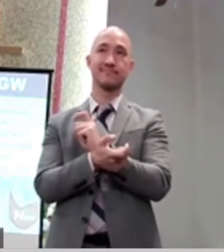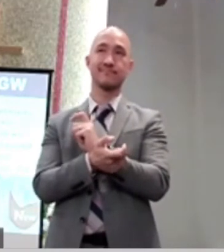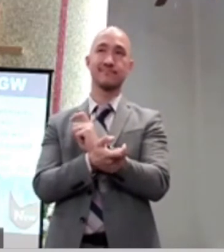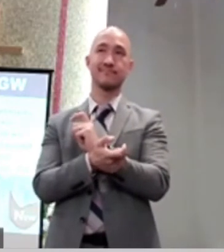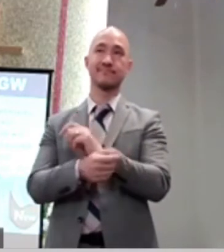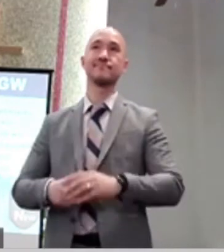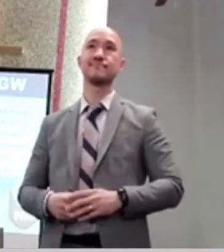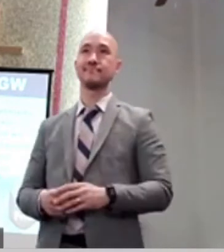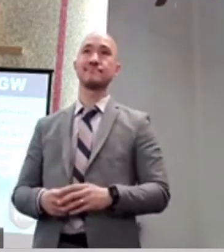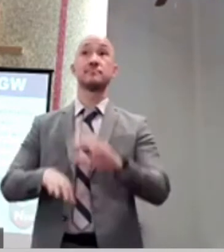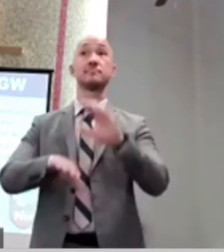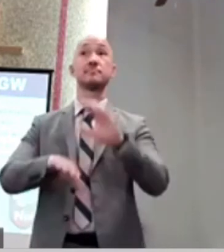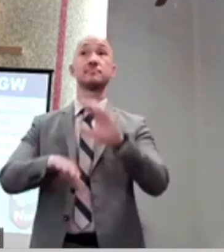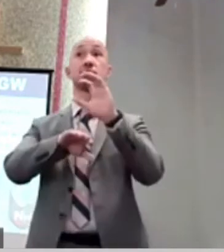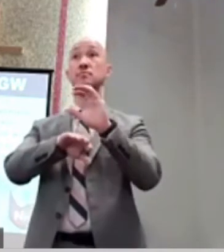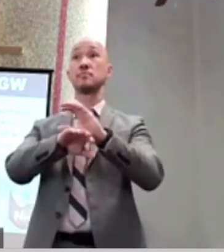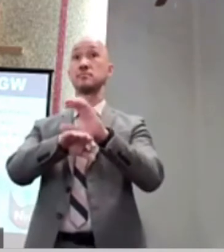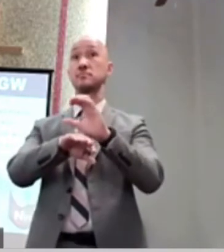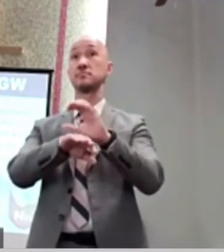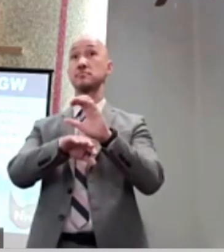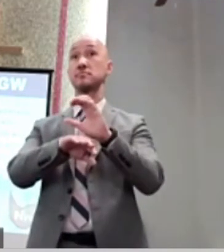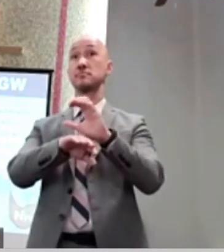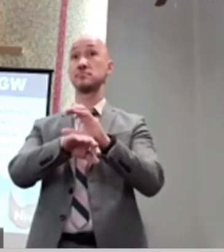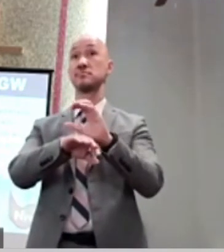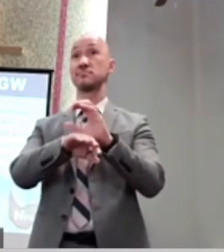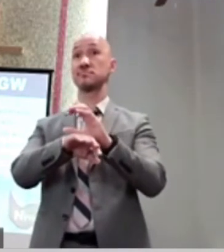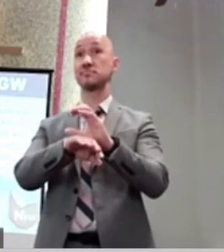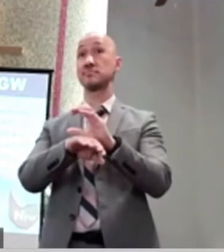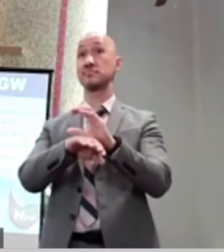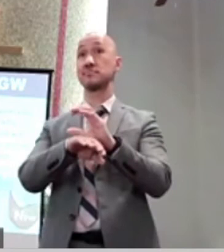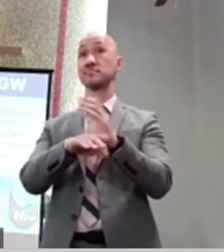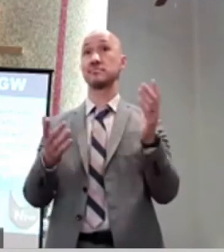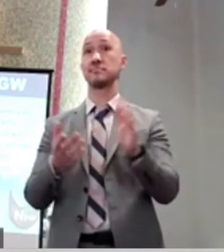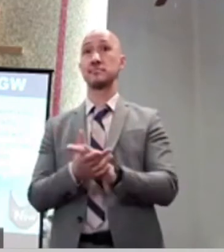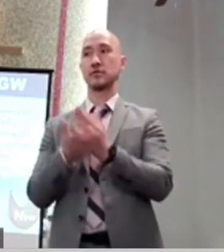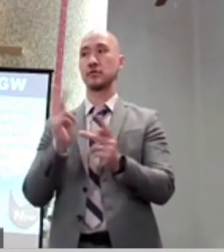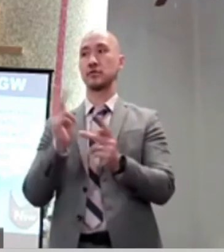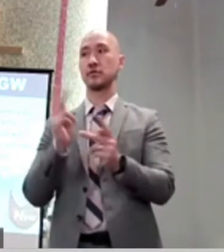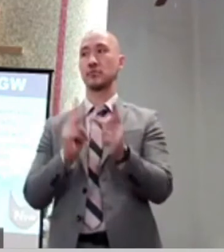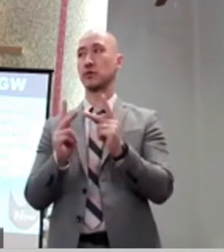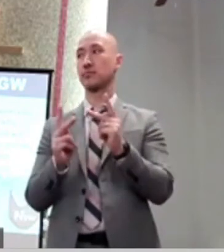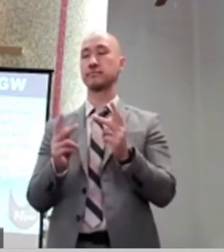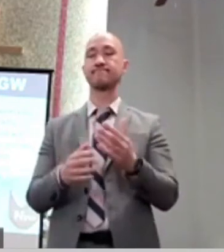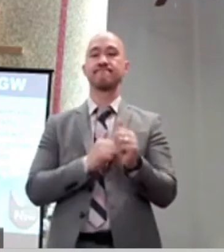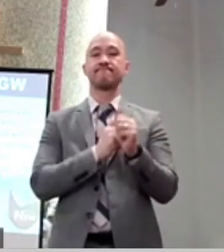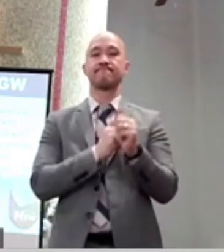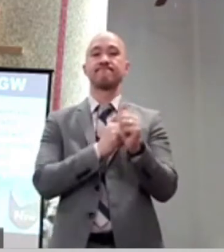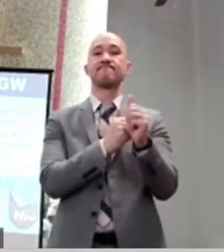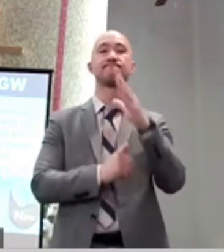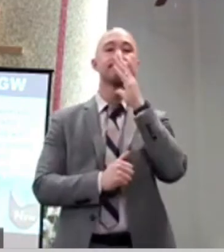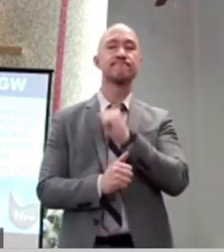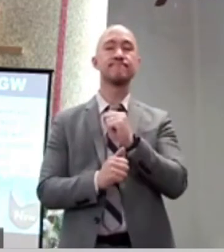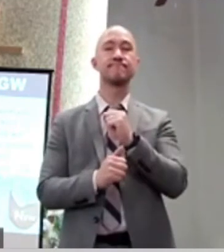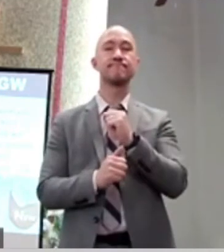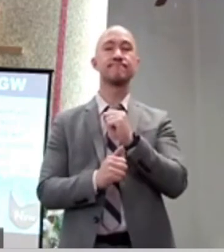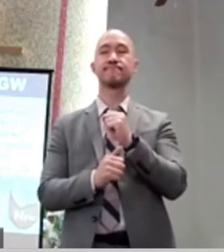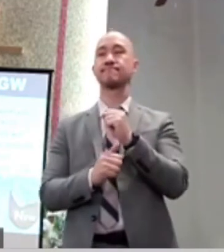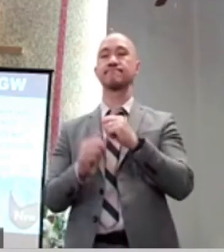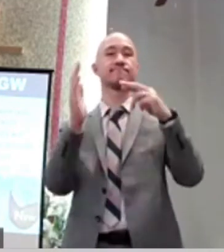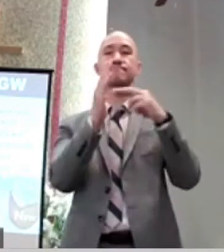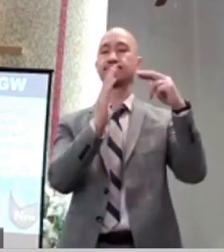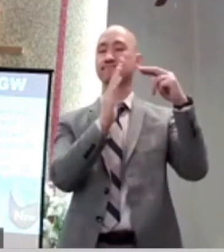same problem sometimes happens today, as we see here the problems that the Pharisees were having. Sometimes there'll be a tradition